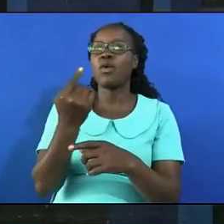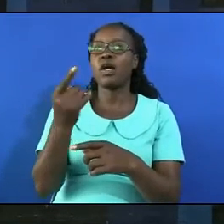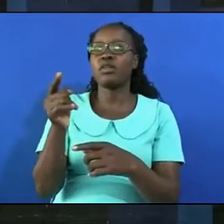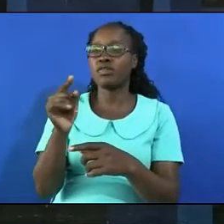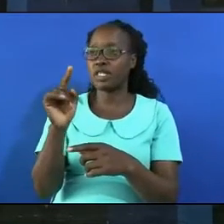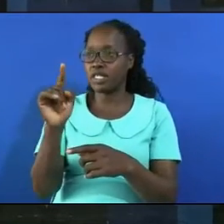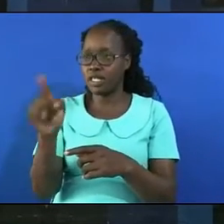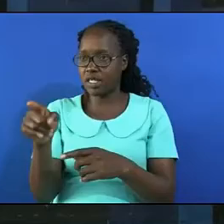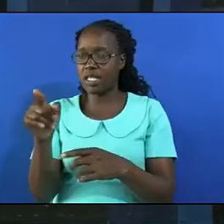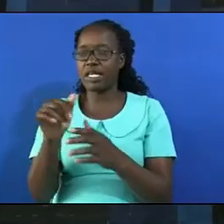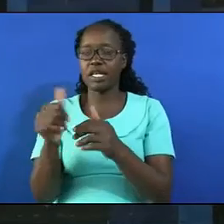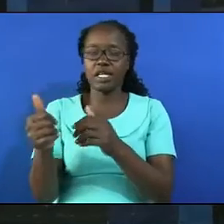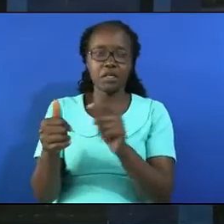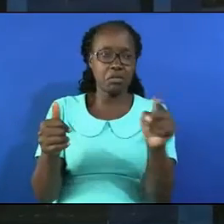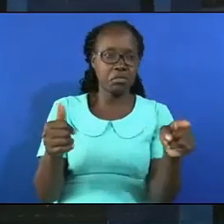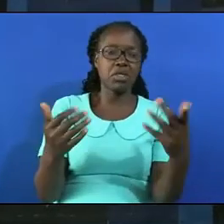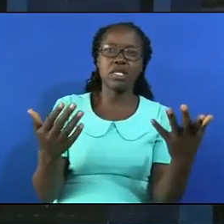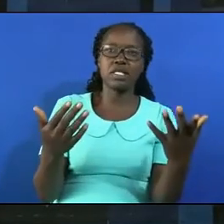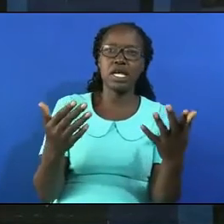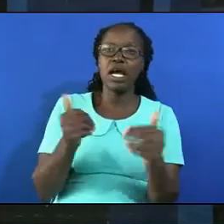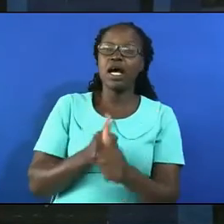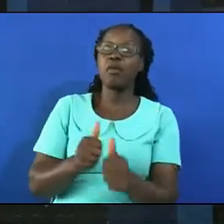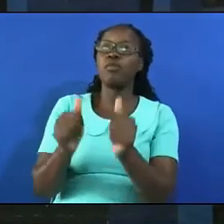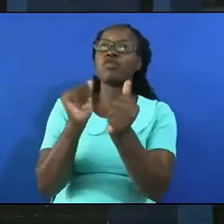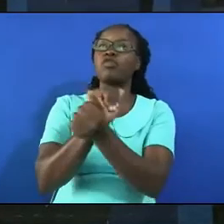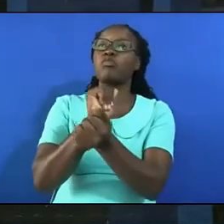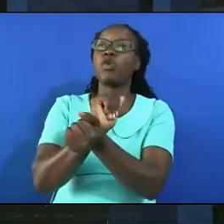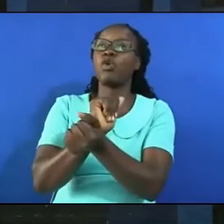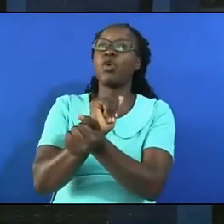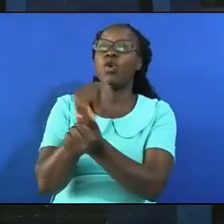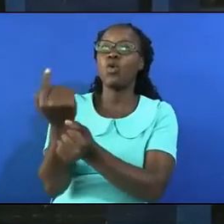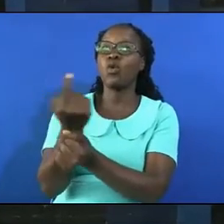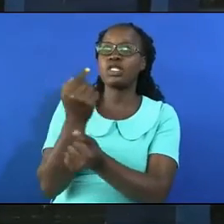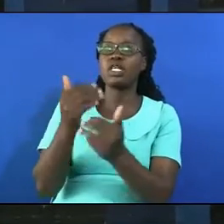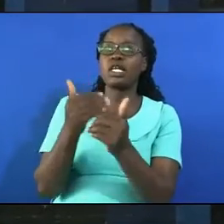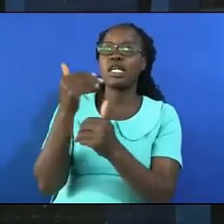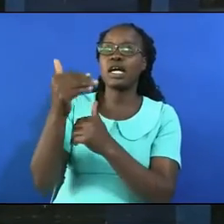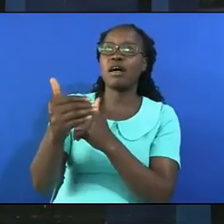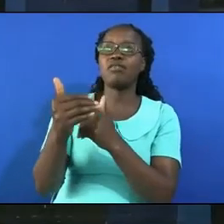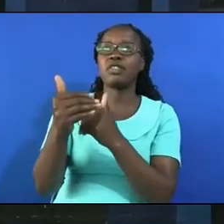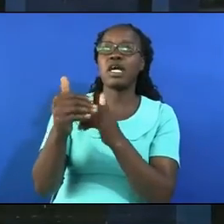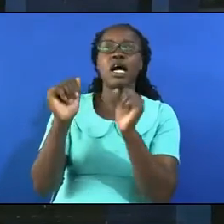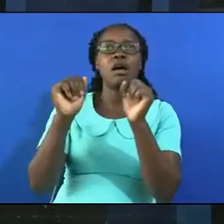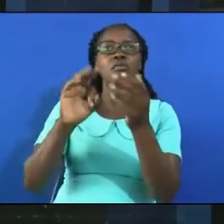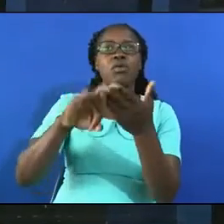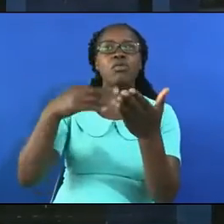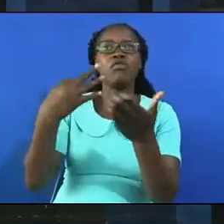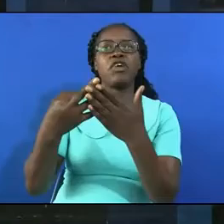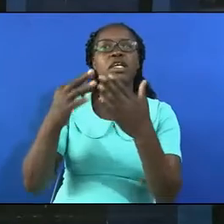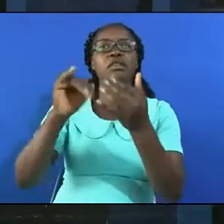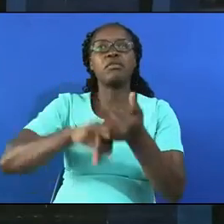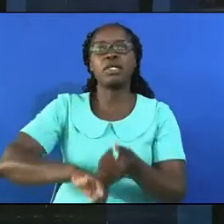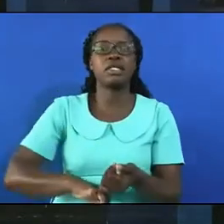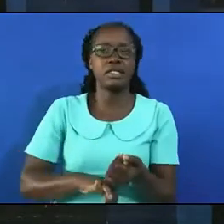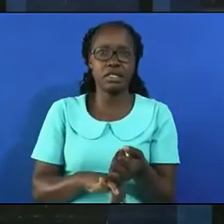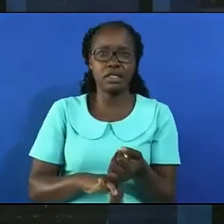this gift, another one has that. Apostle Paul was single after a possibly failed